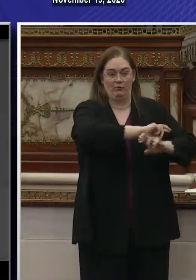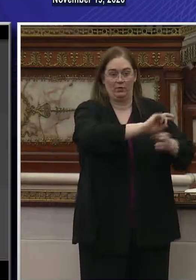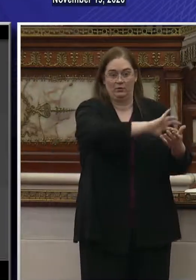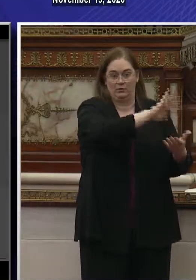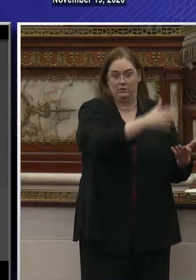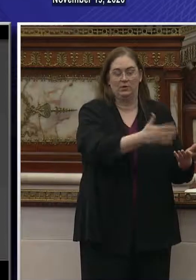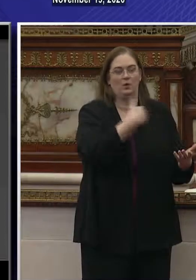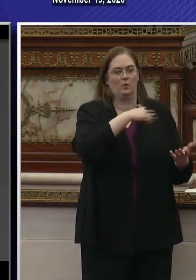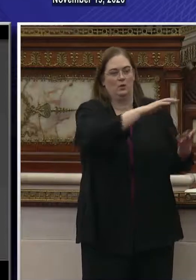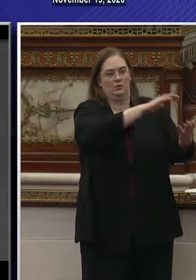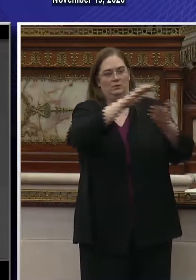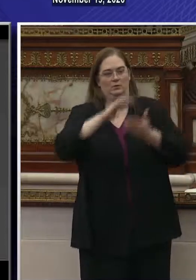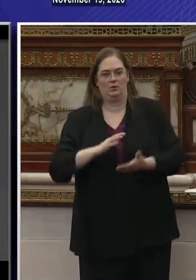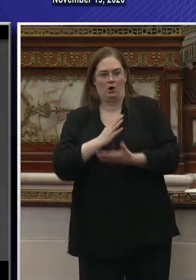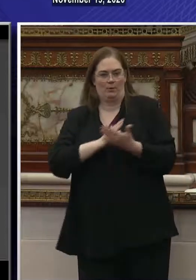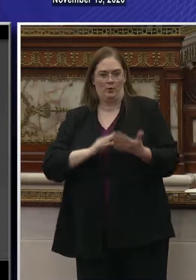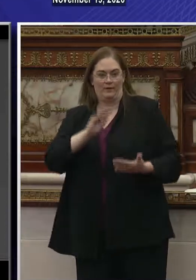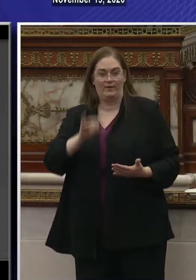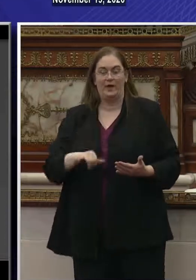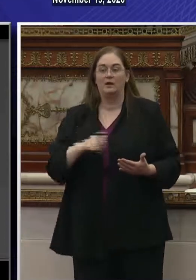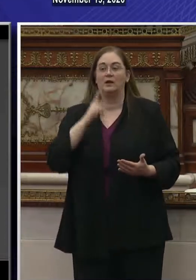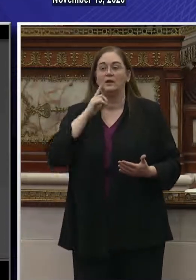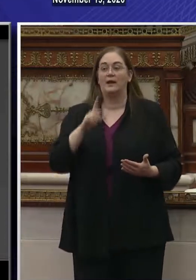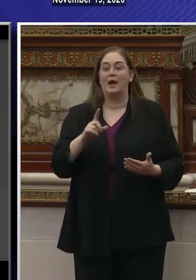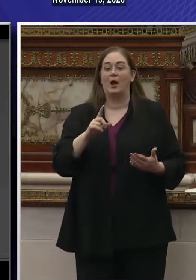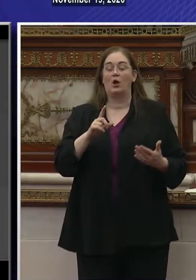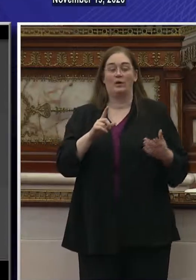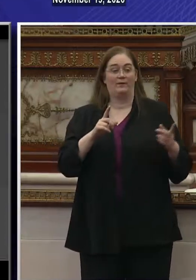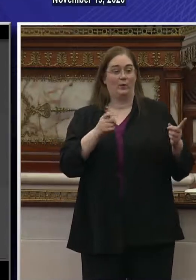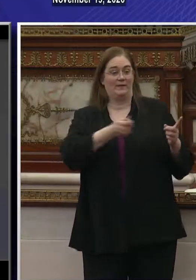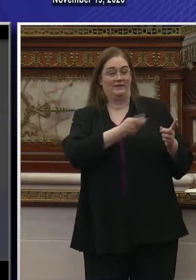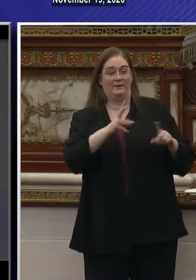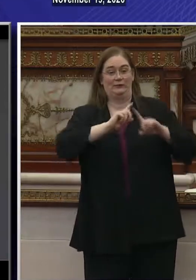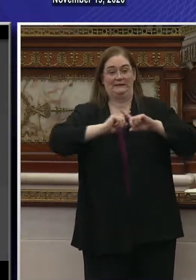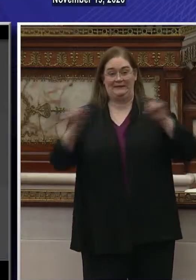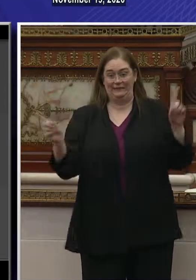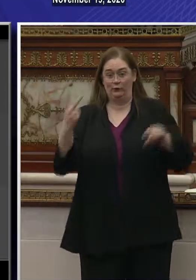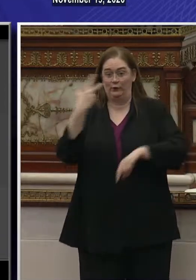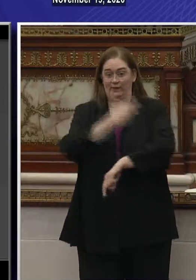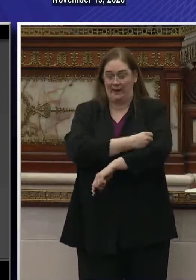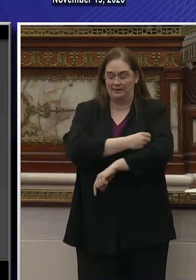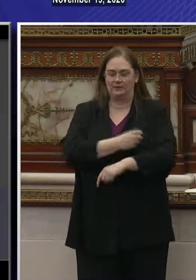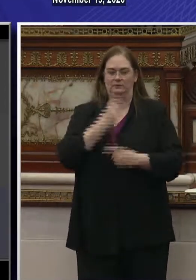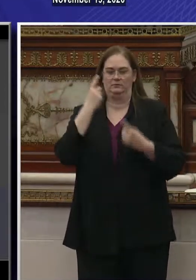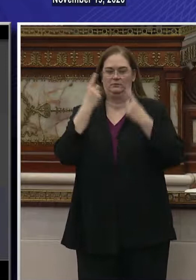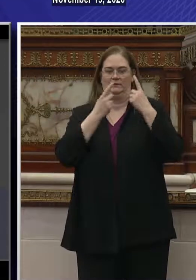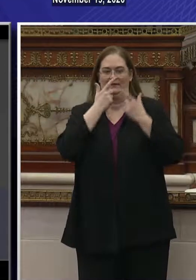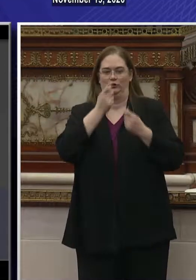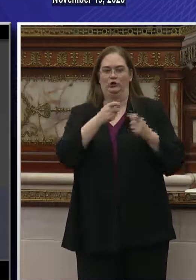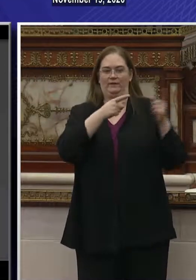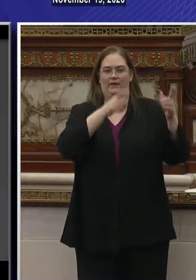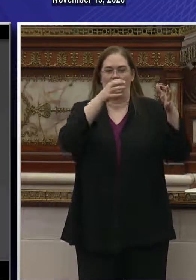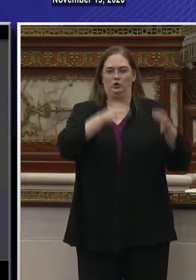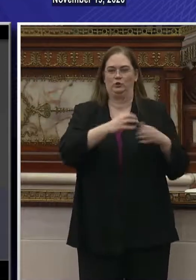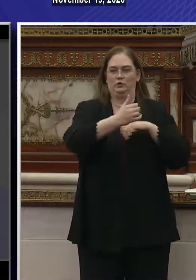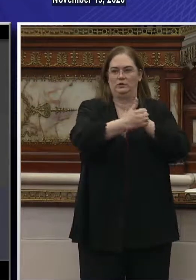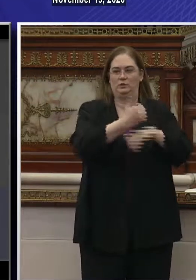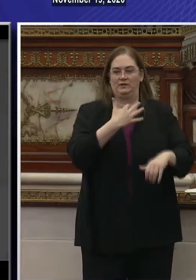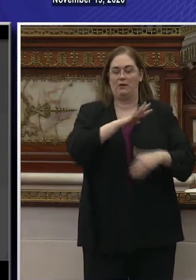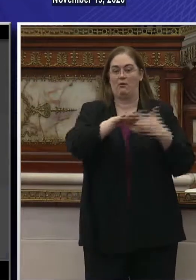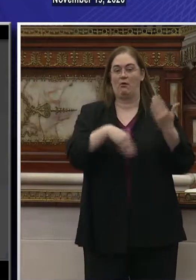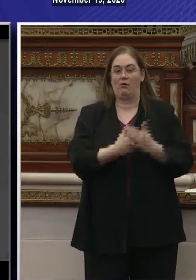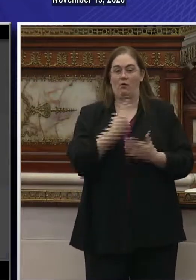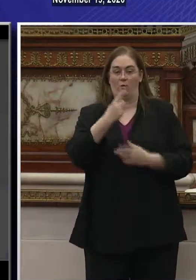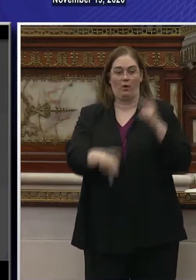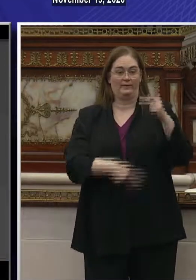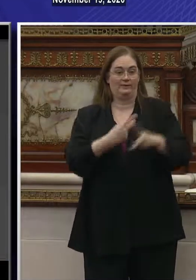get our proportion of that. Now, when there are multiple different vaccines, it'll be interesting to see if they choose to send all